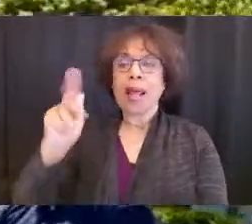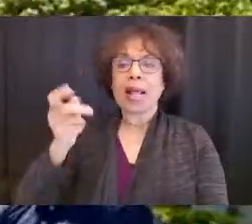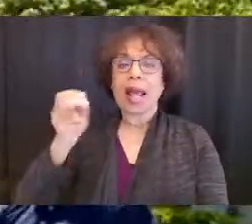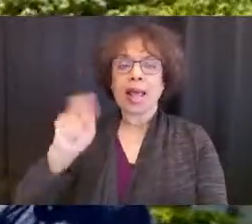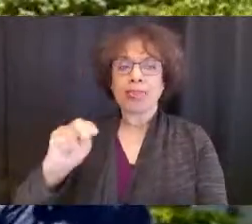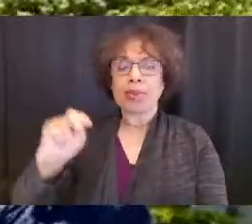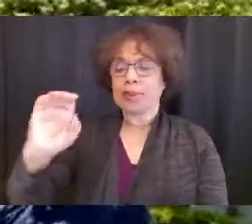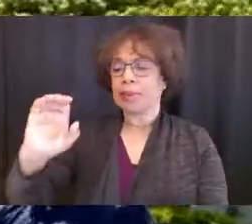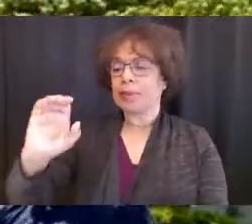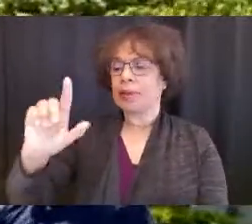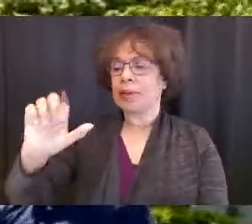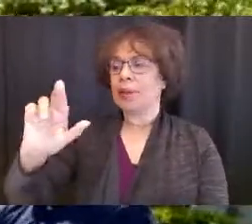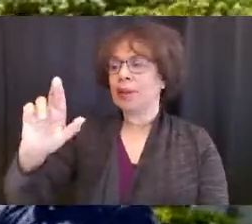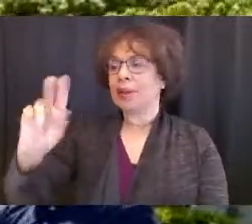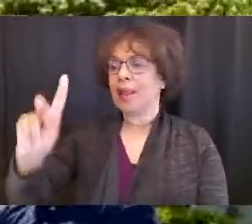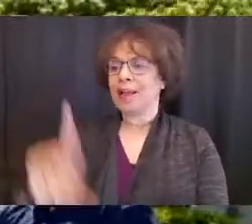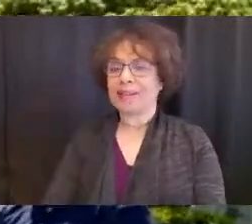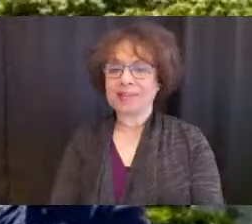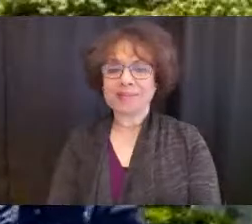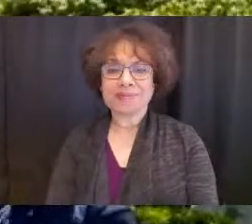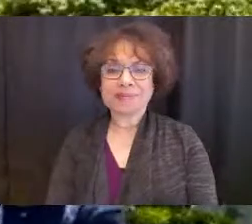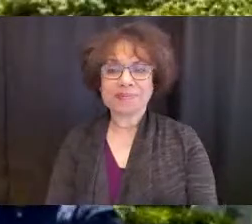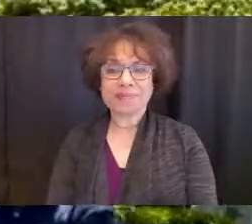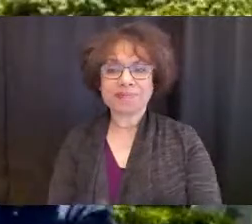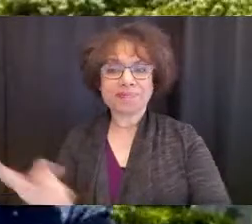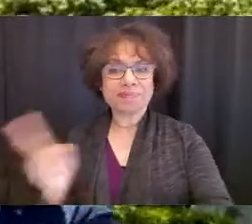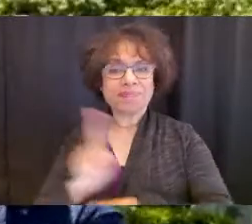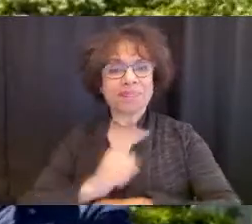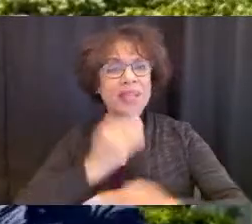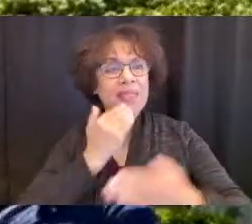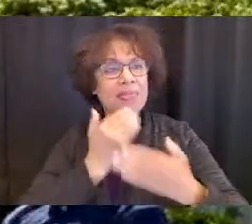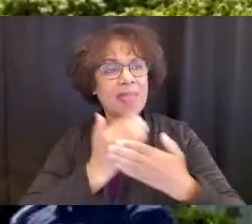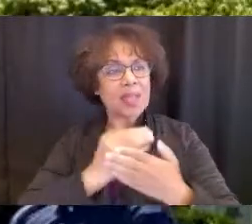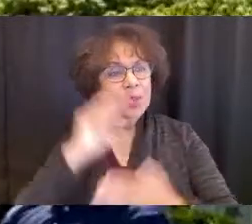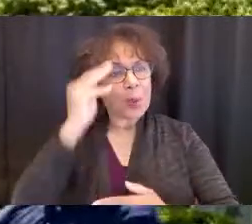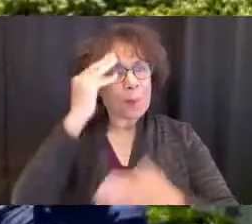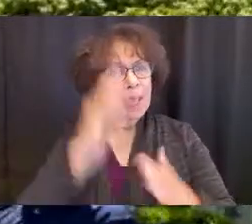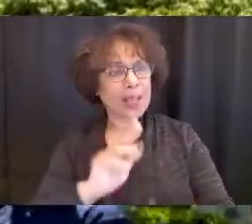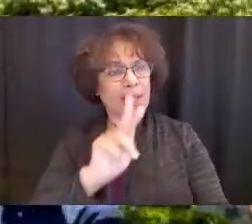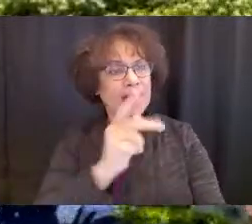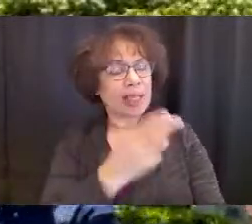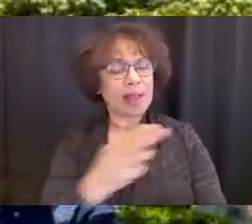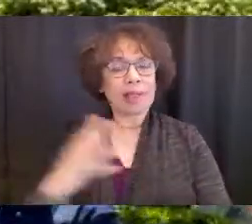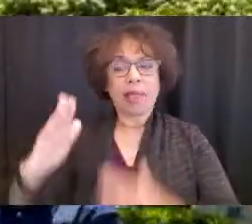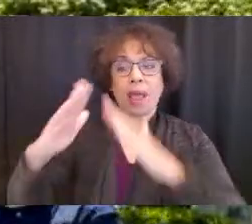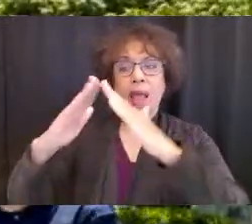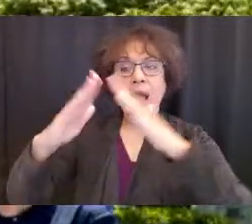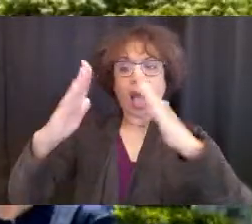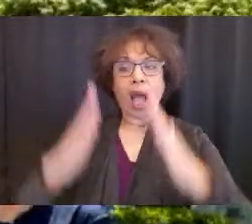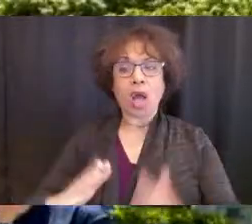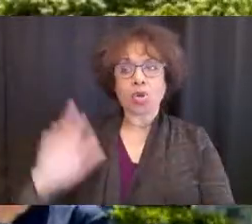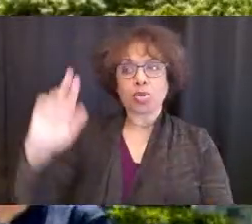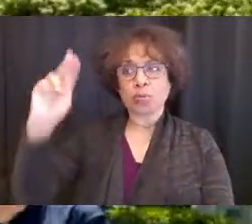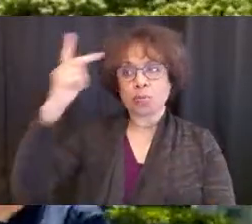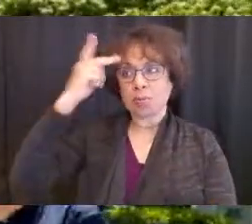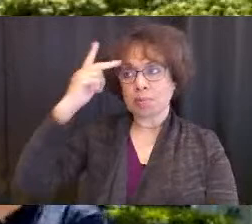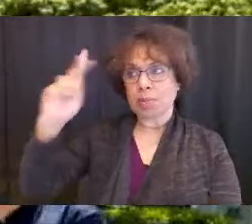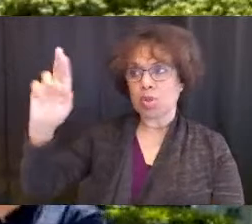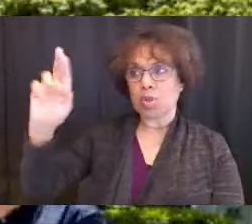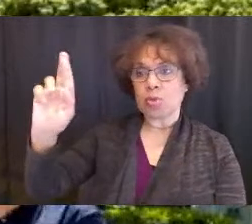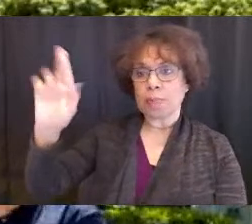Thank you so much. Thank you, Mayor Keefe. House Republicans have brought us here today at the edge